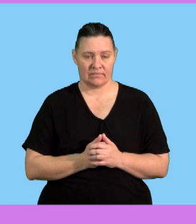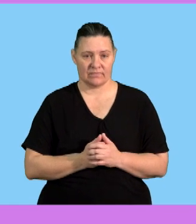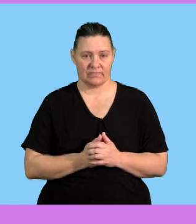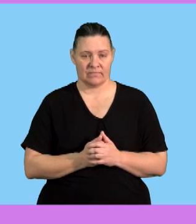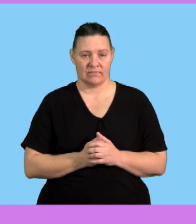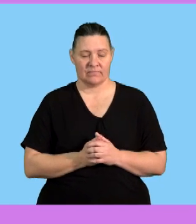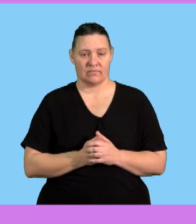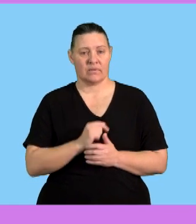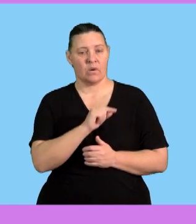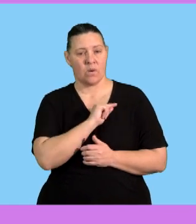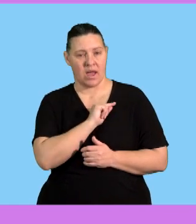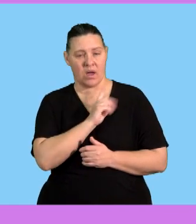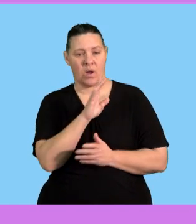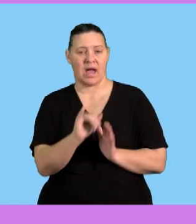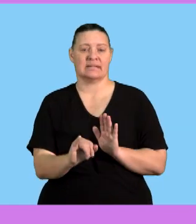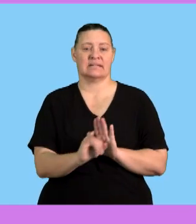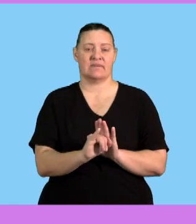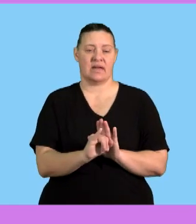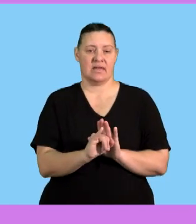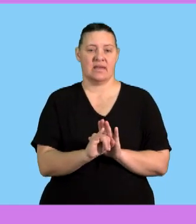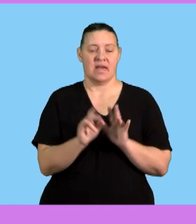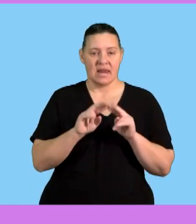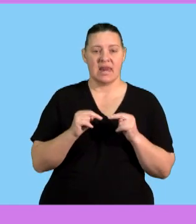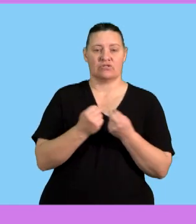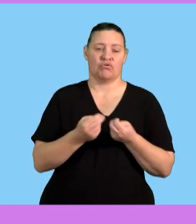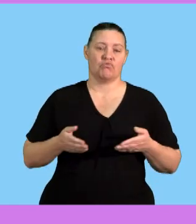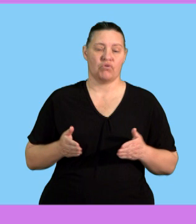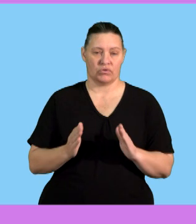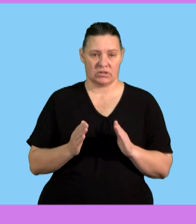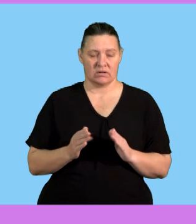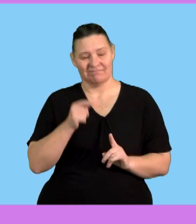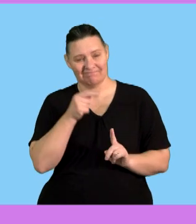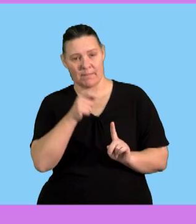N12, because we are only identifying the national road that